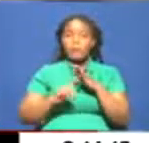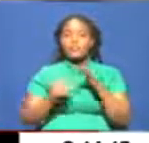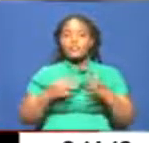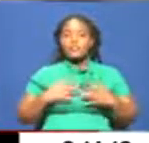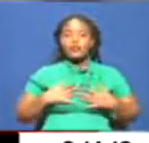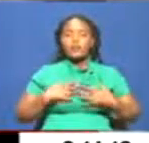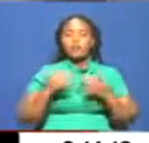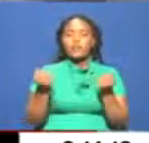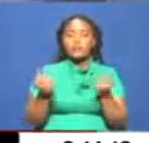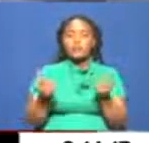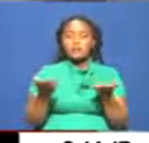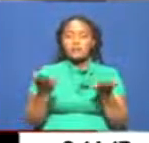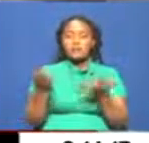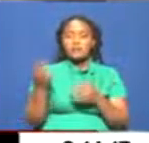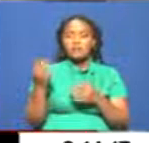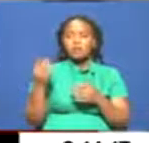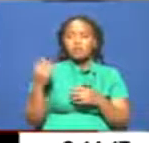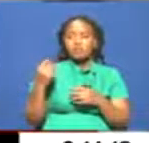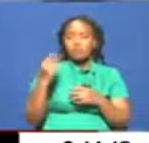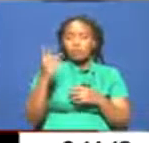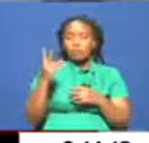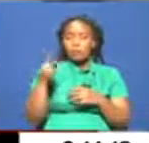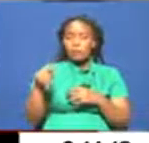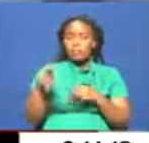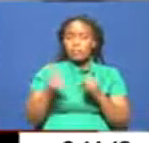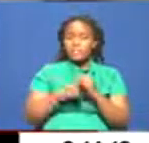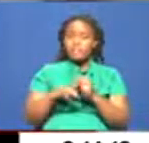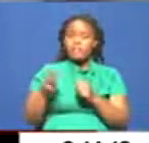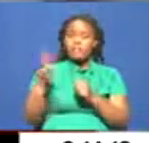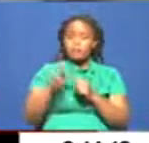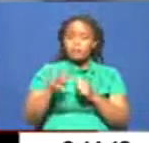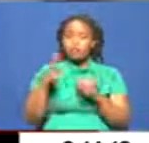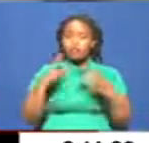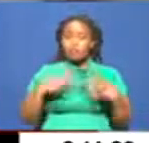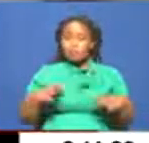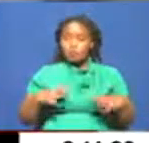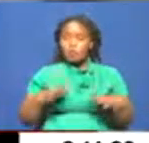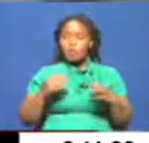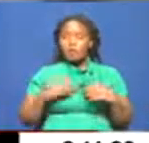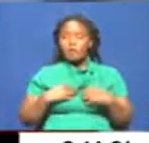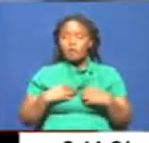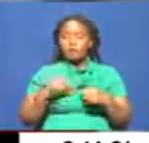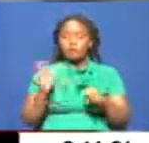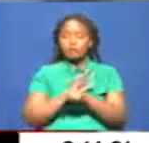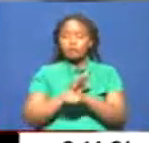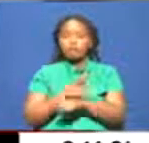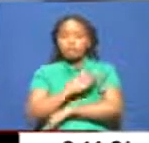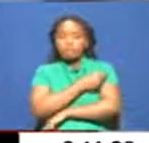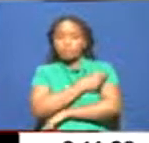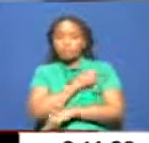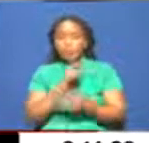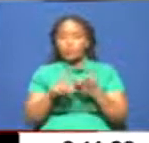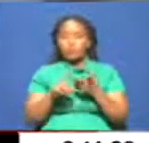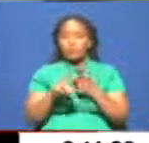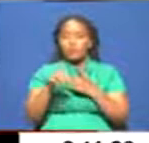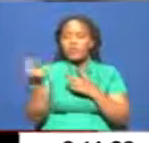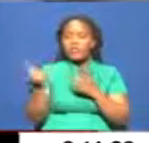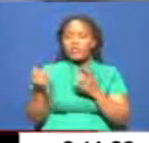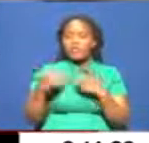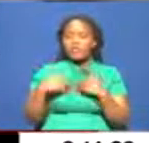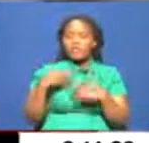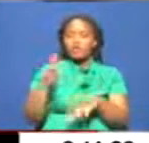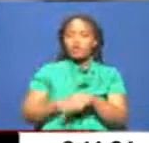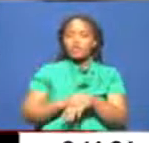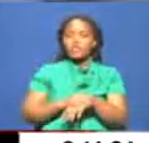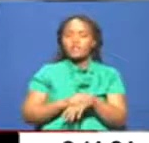statistics show that 4.7 million people have been partially immunized, while over 3.1 million others have received both doses. In the